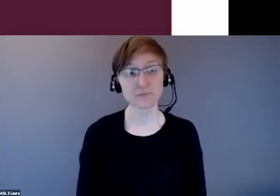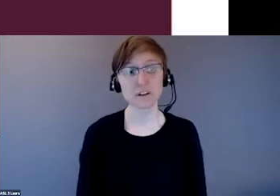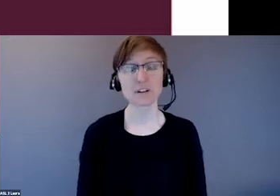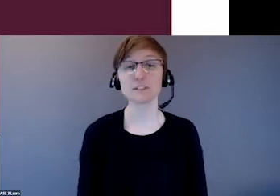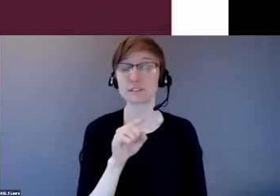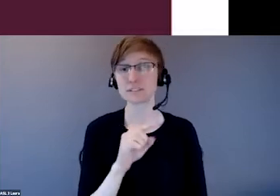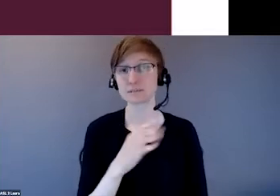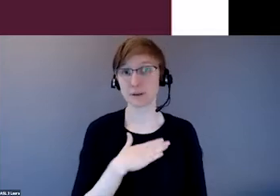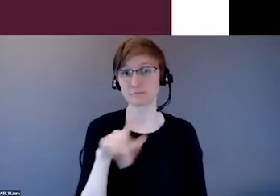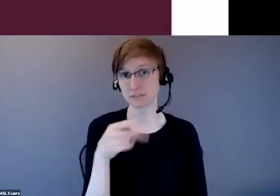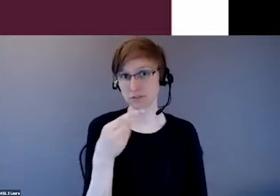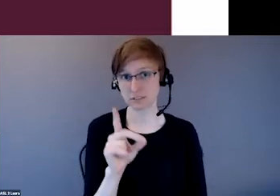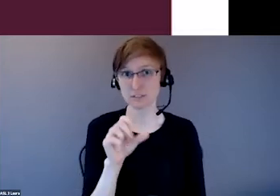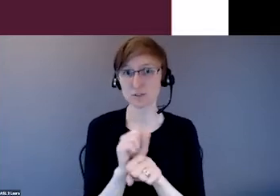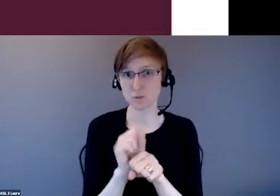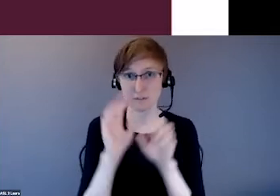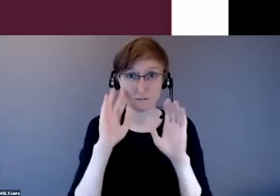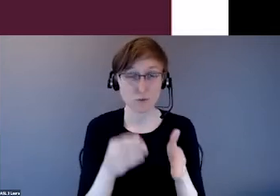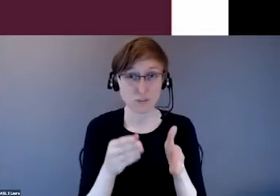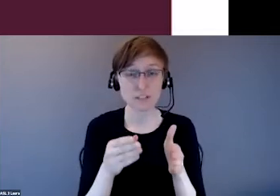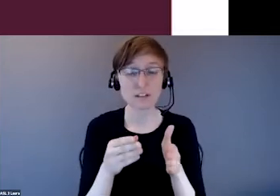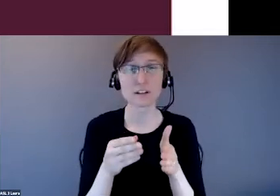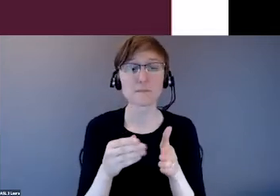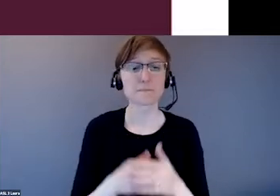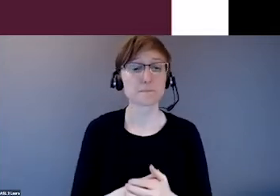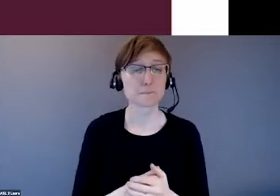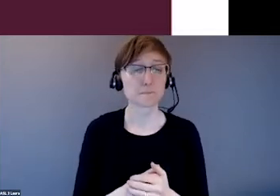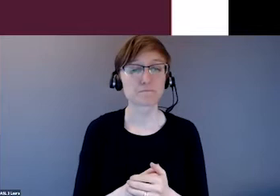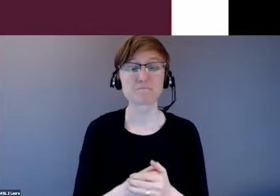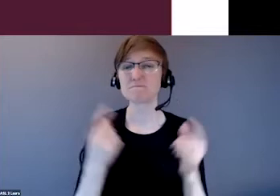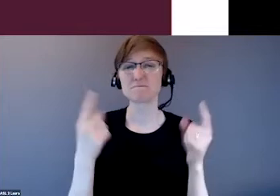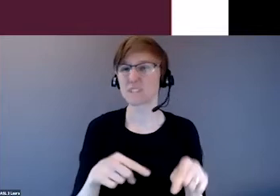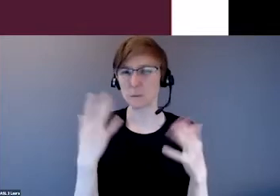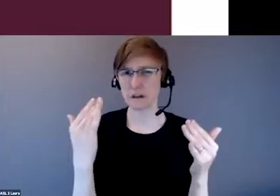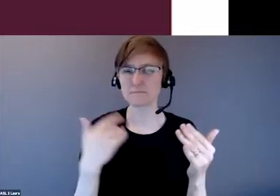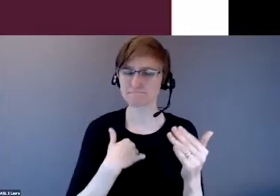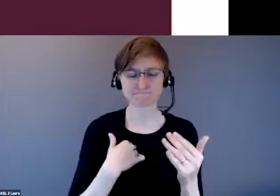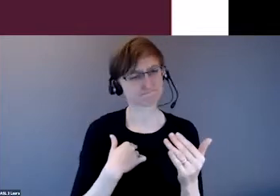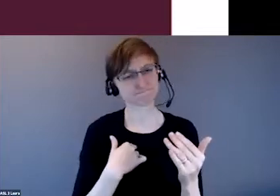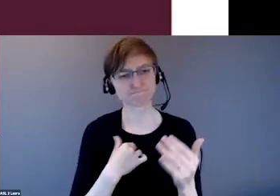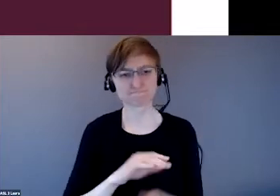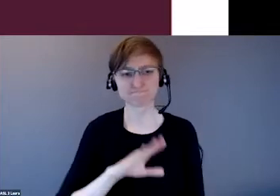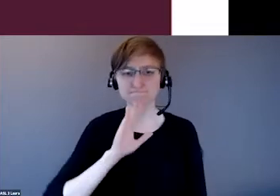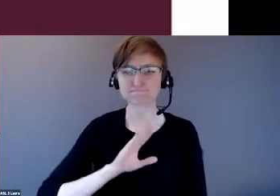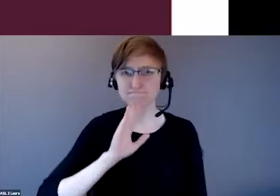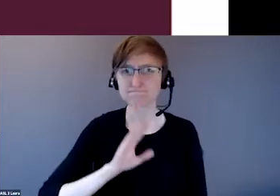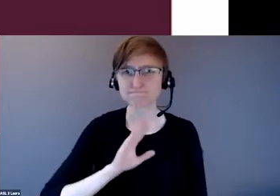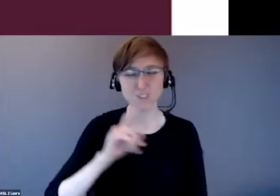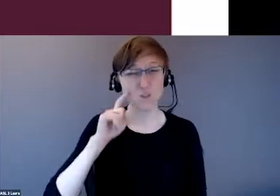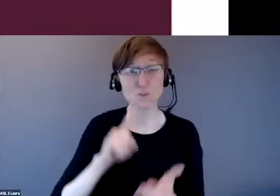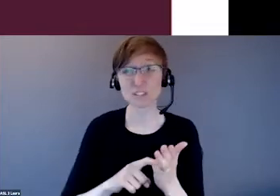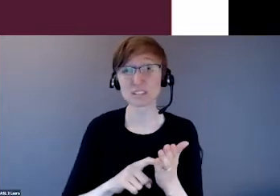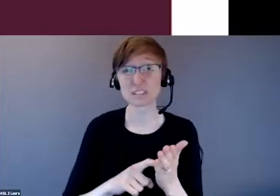stemmed in large part from a frustration and recognition that a lot of our research and practice focuses